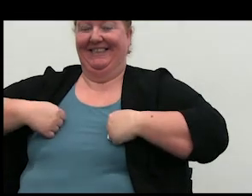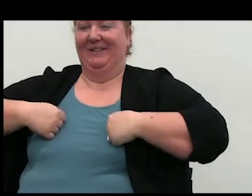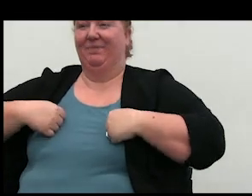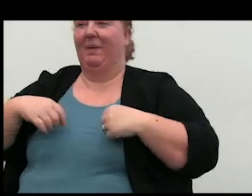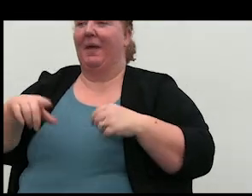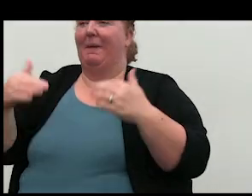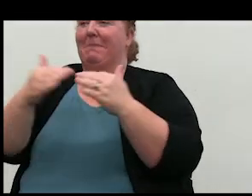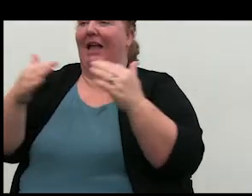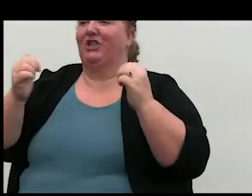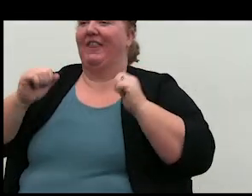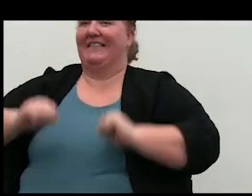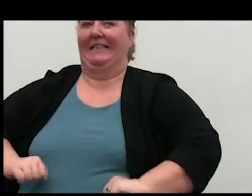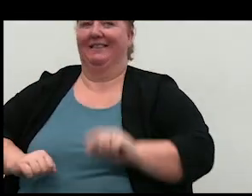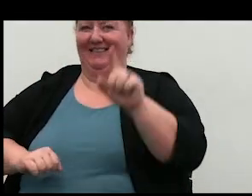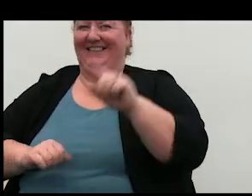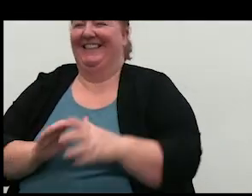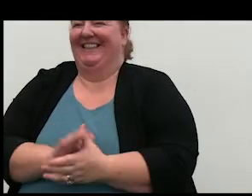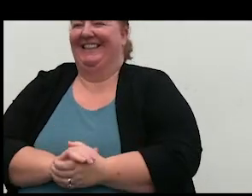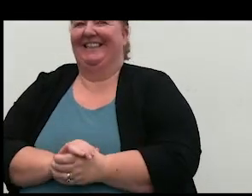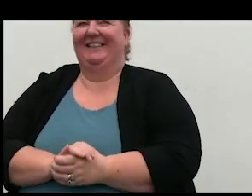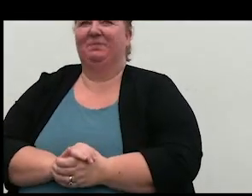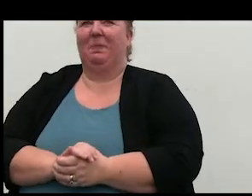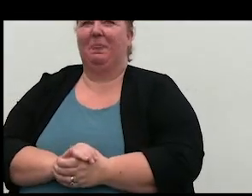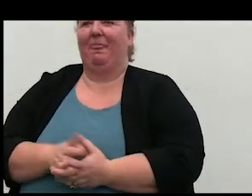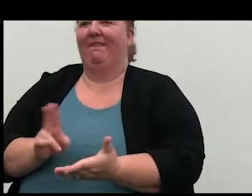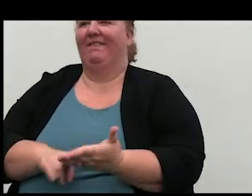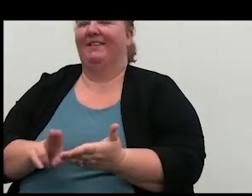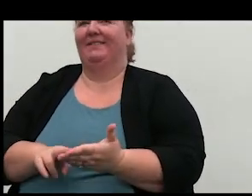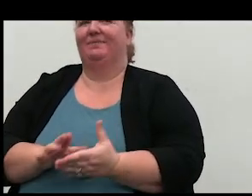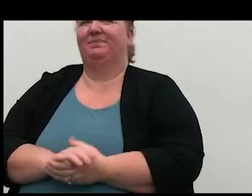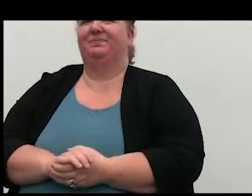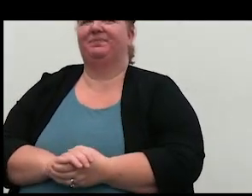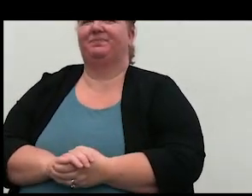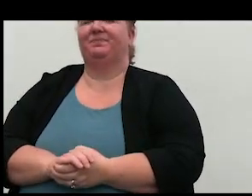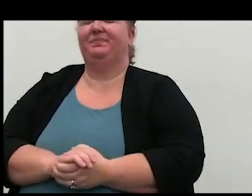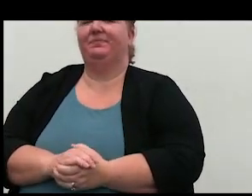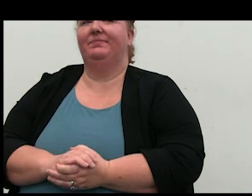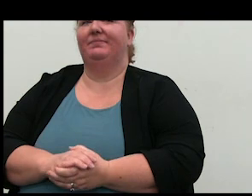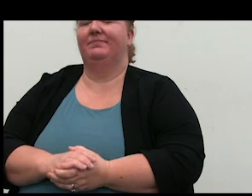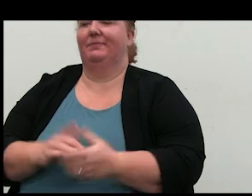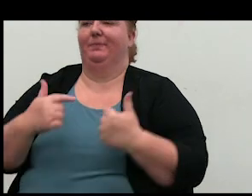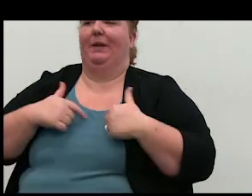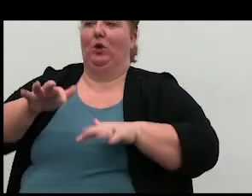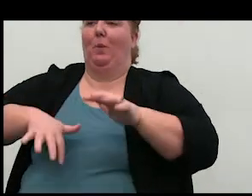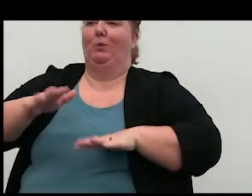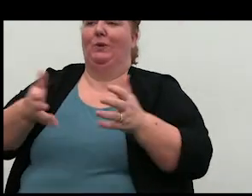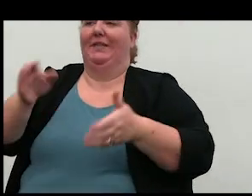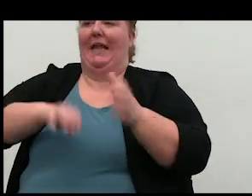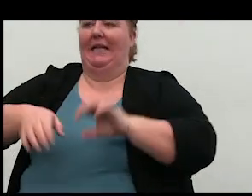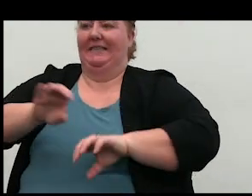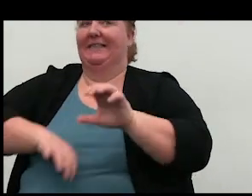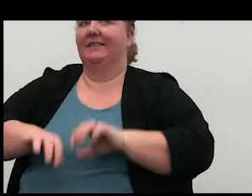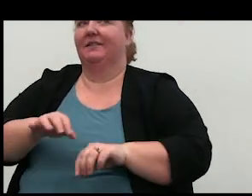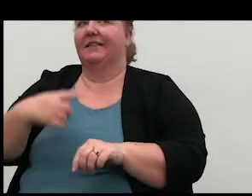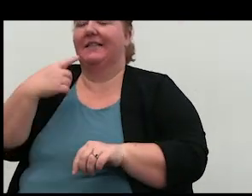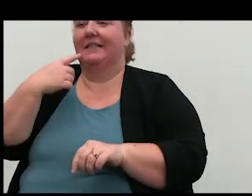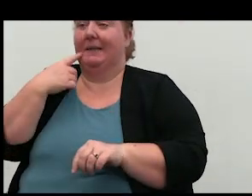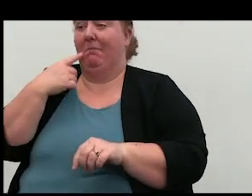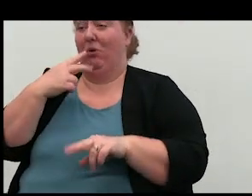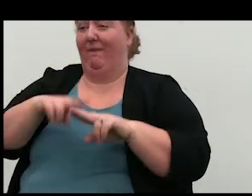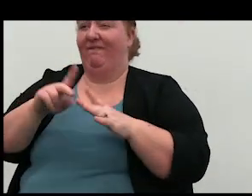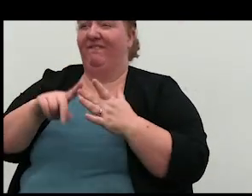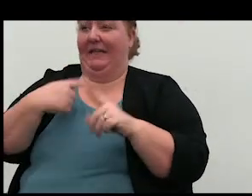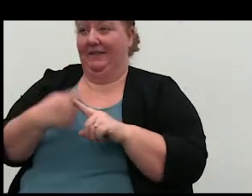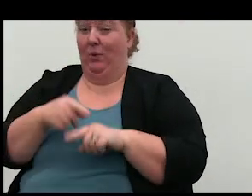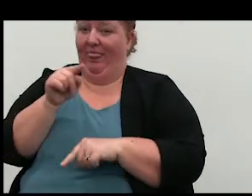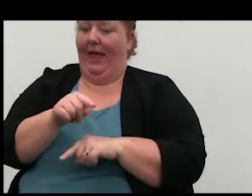visibility. It's just a natural skill, I guess. I'm a computer scientist, and the simple fix to what you've just